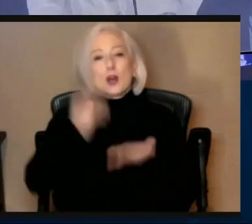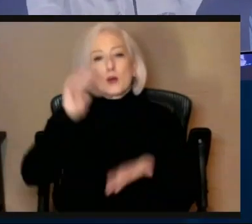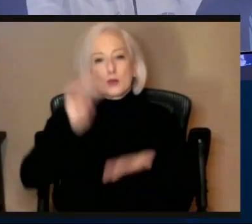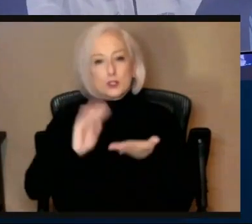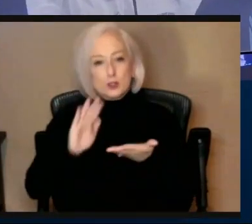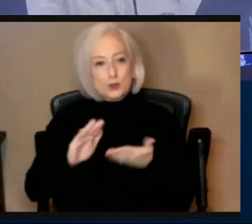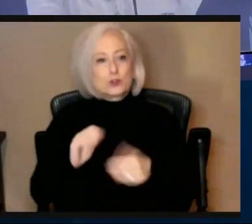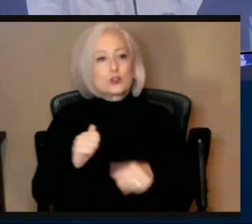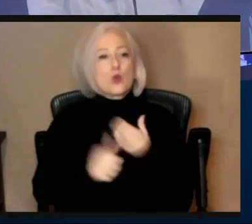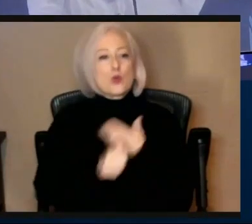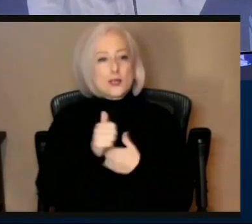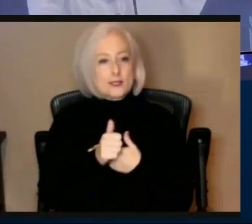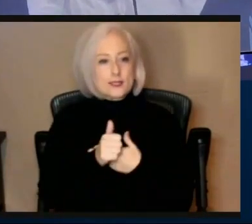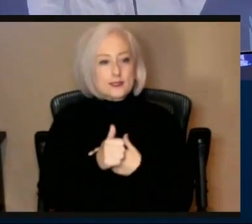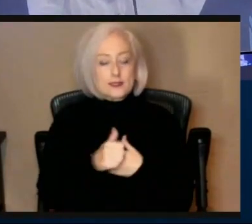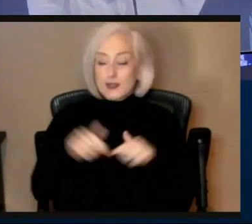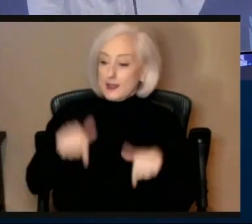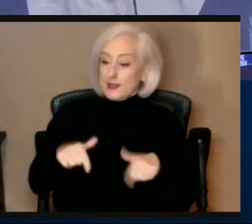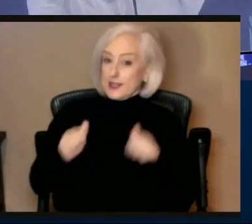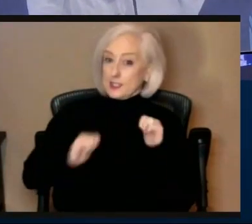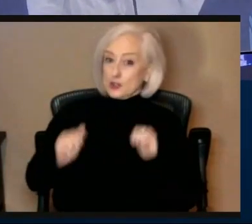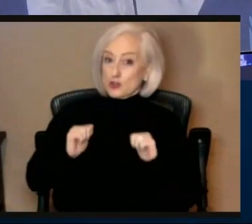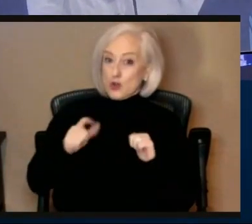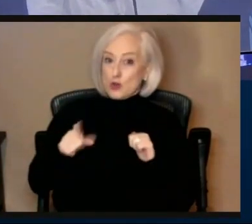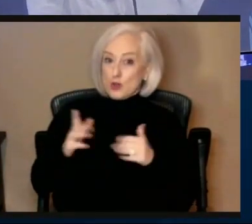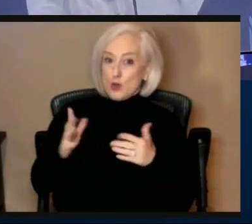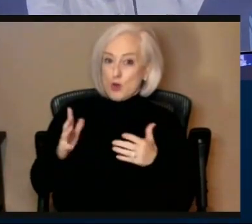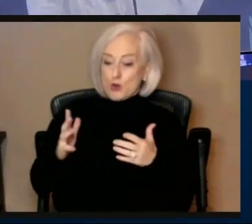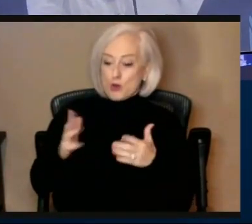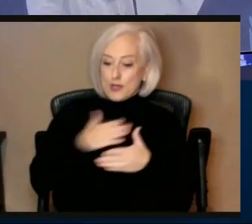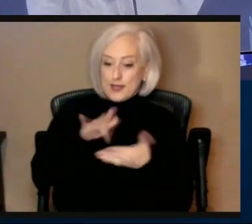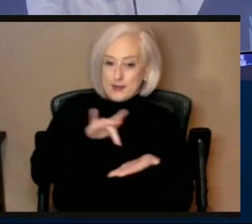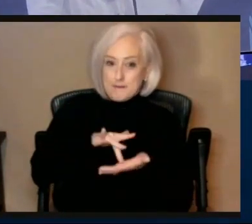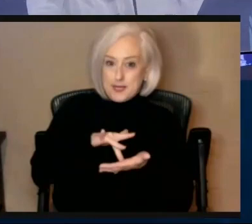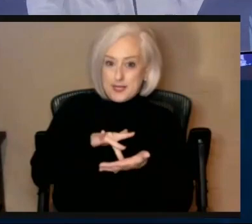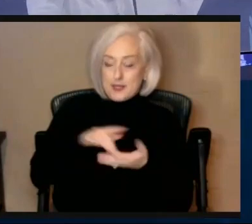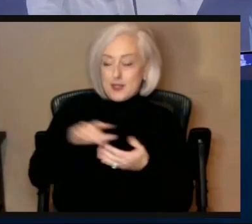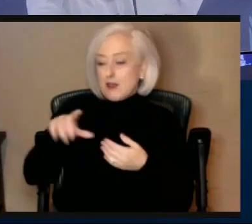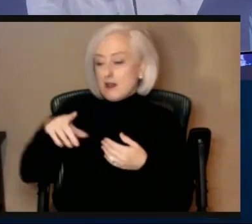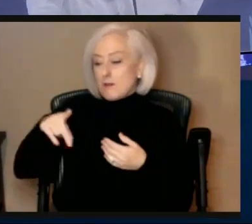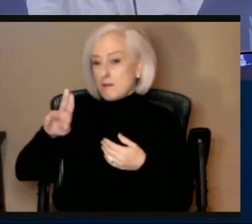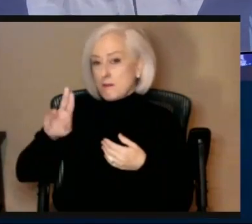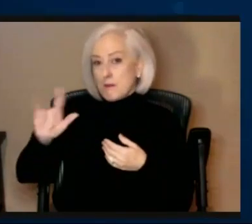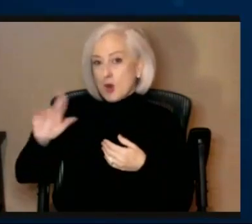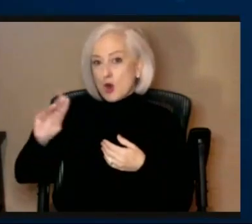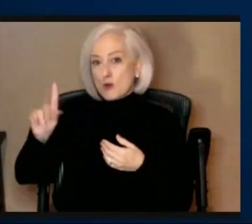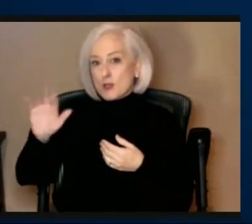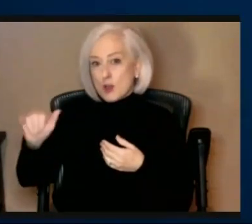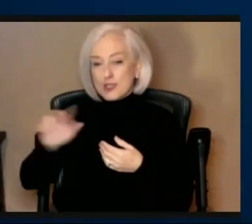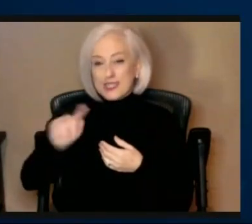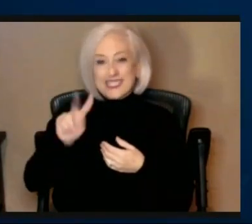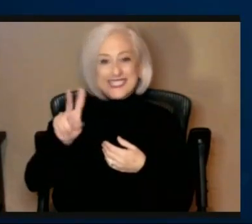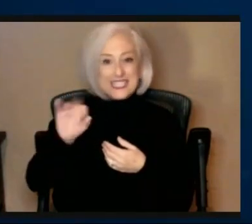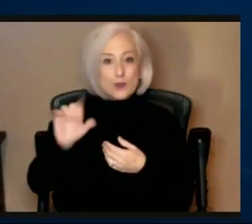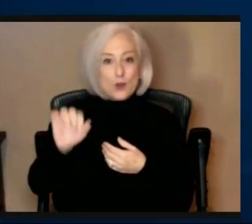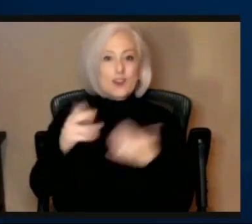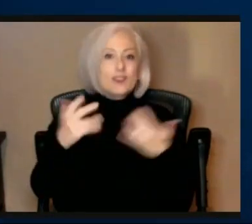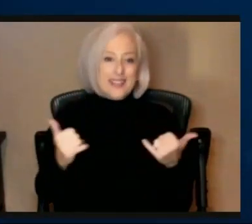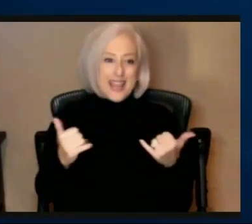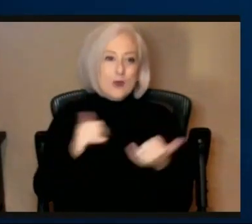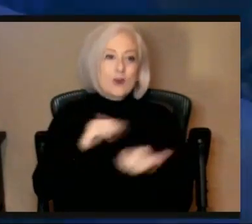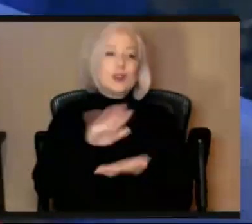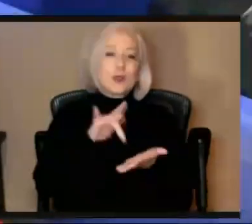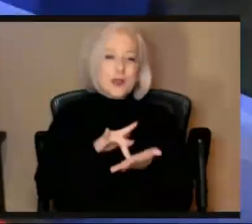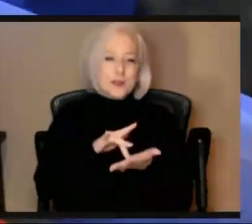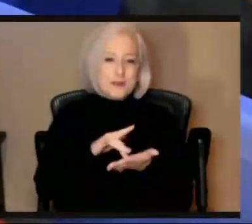between who was it? Paul McCartney and Stevie. Wonder. Now you're going to be between Brian and some really cute puppies. Yeah. Okay, so finally this